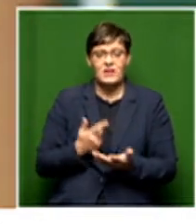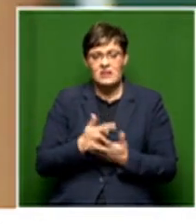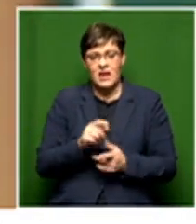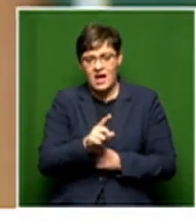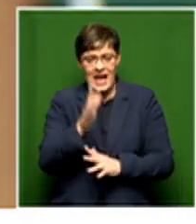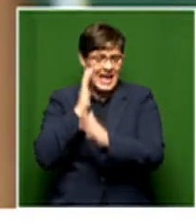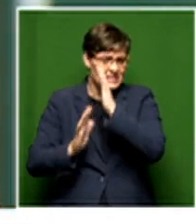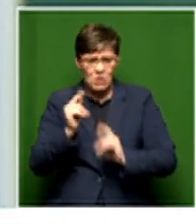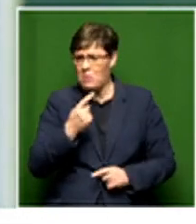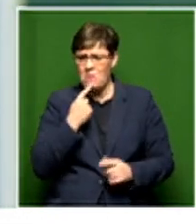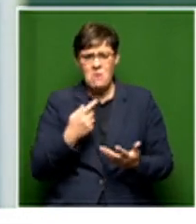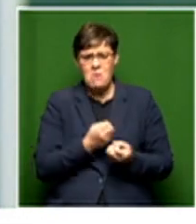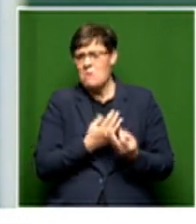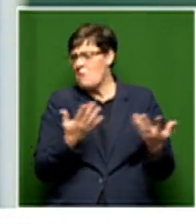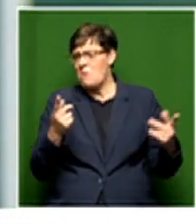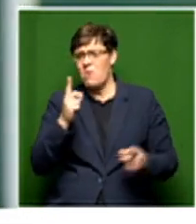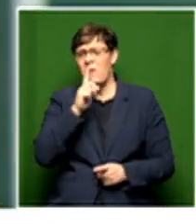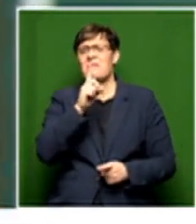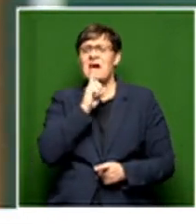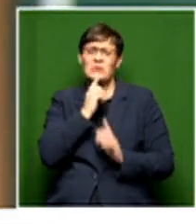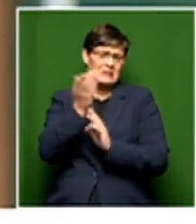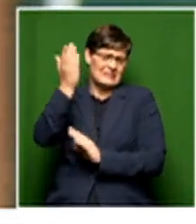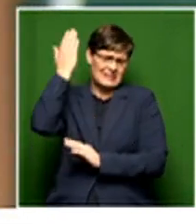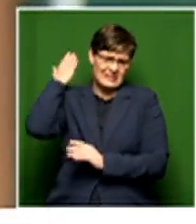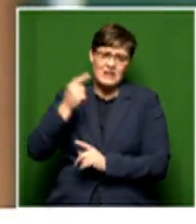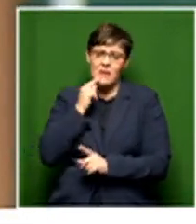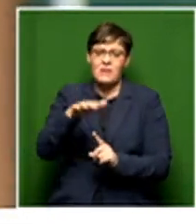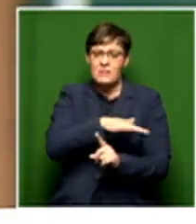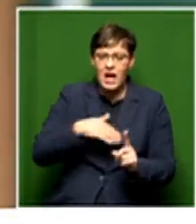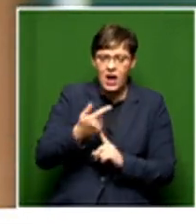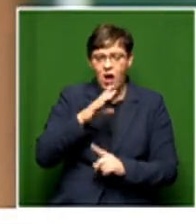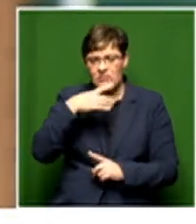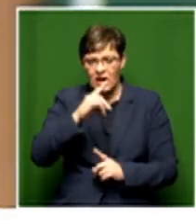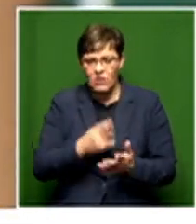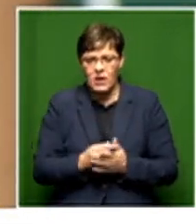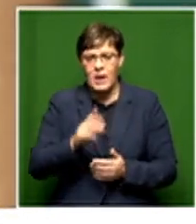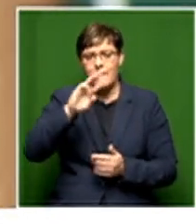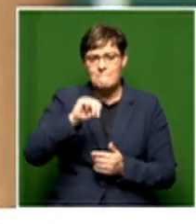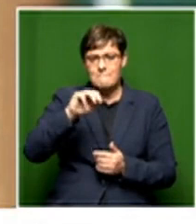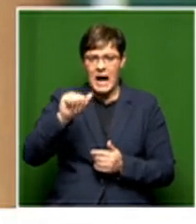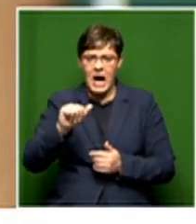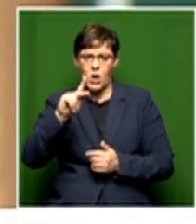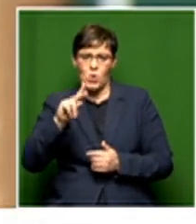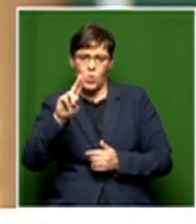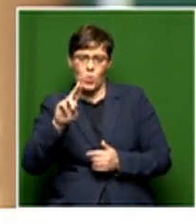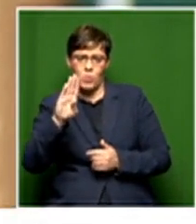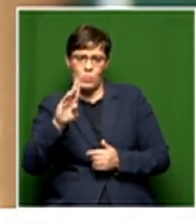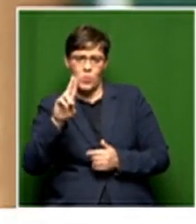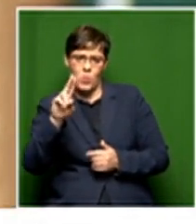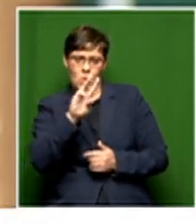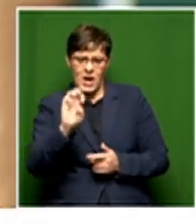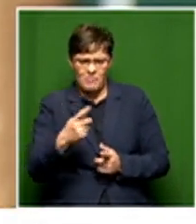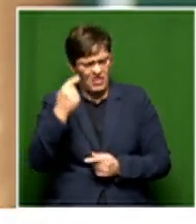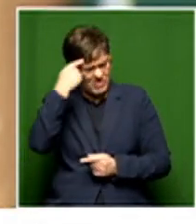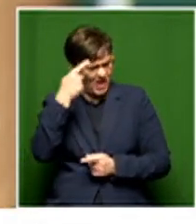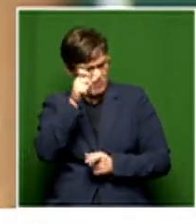its history, I'll be telling you 1,000 years back, Mapungubwe totally means place of jackals, Mapungubwe. But by then some people do believe that it